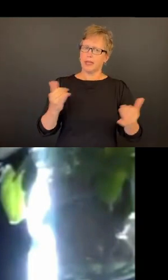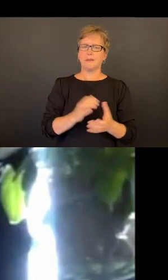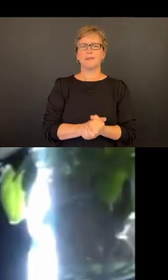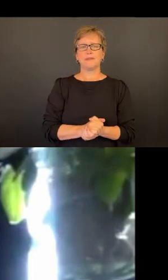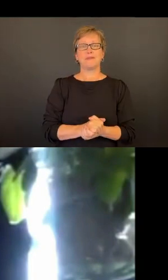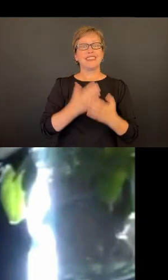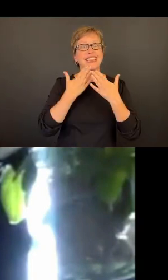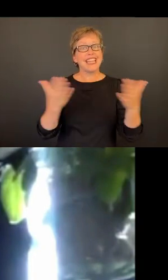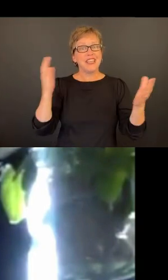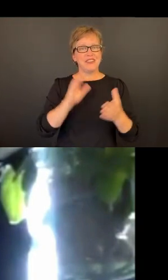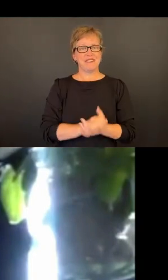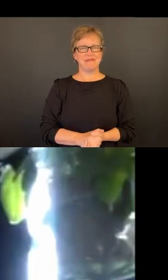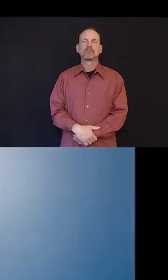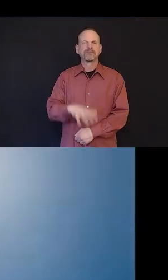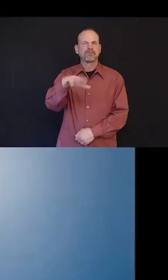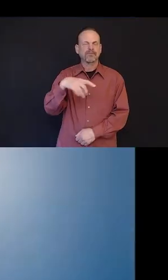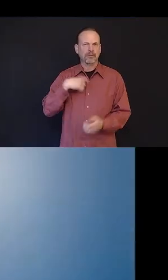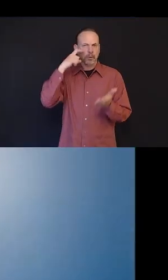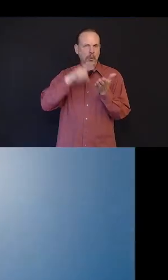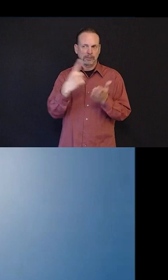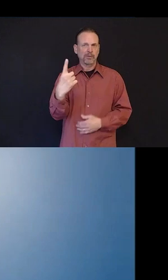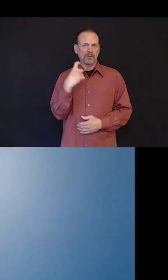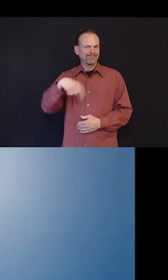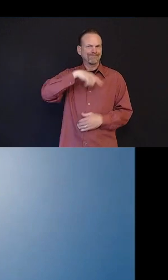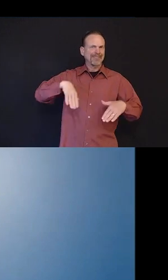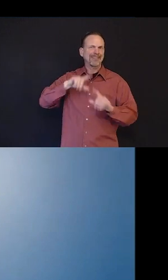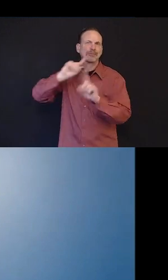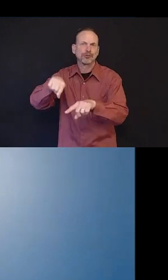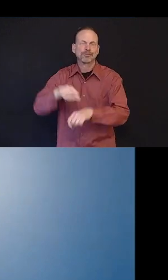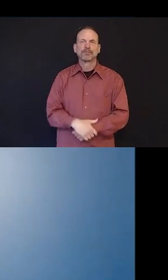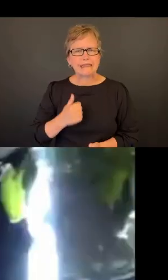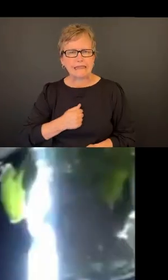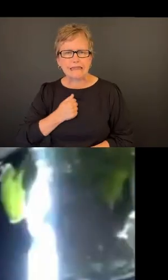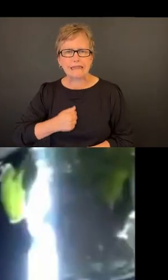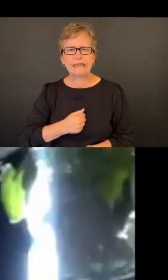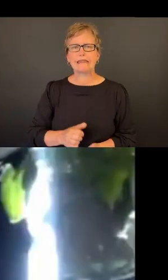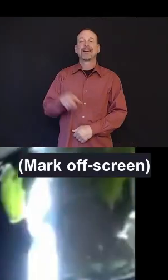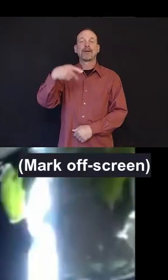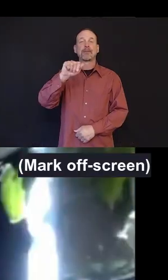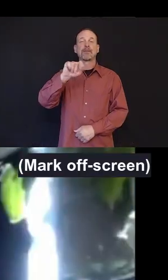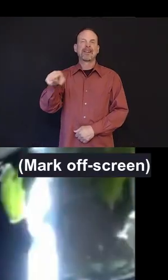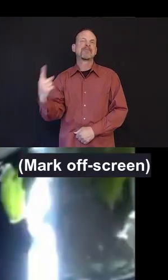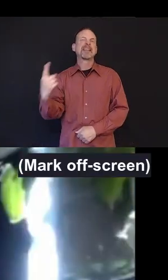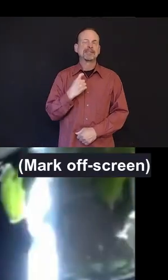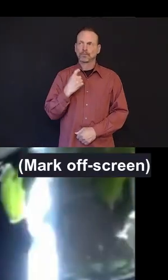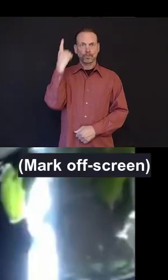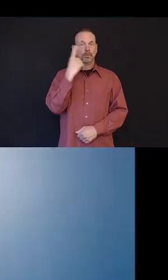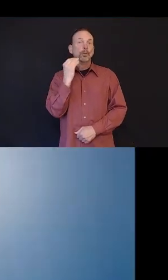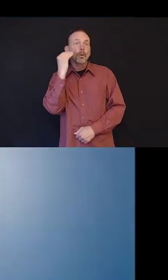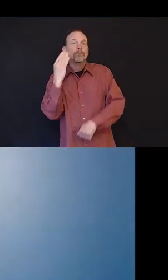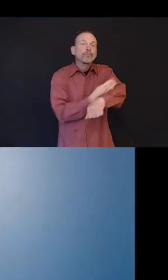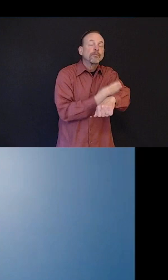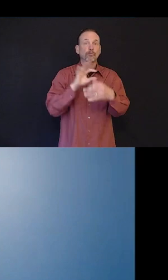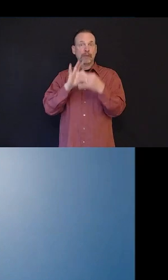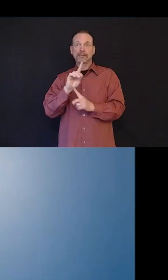please share that link with friends and family. Yeah, one question that didn't get answered. Oh, I'm sorry. I didn't see Patty, that. would home